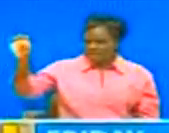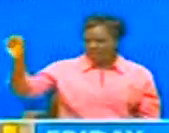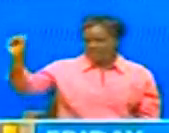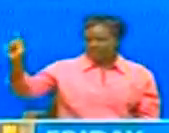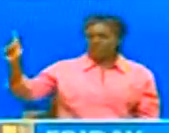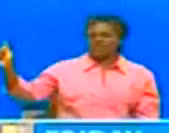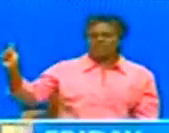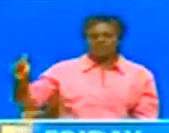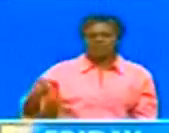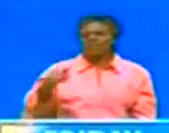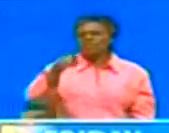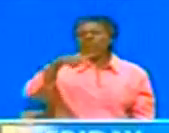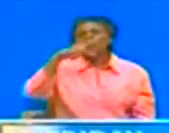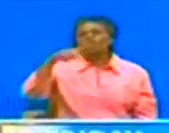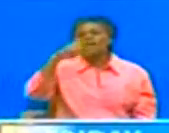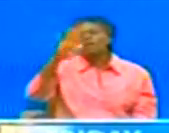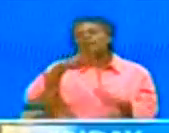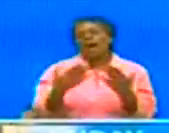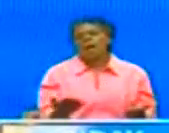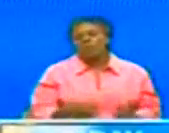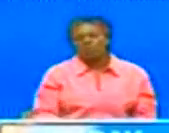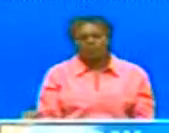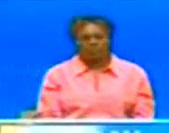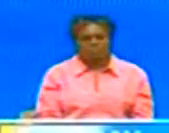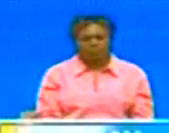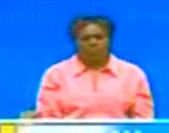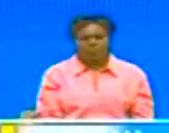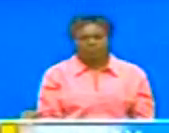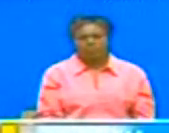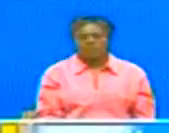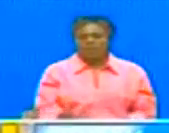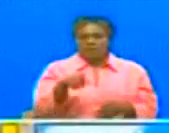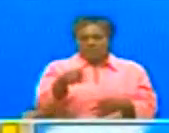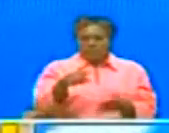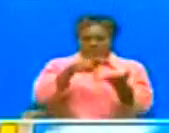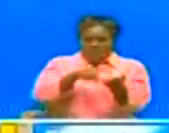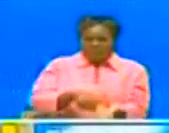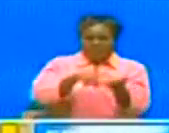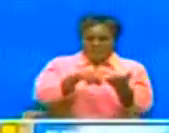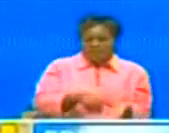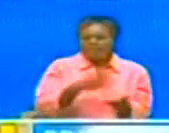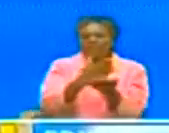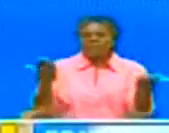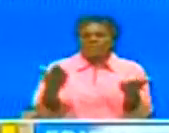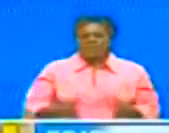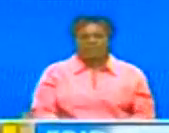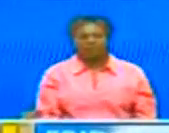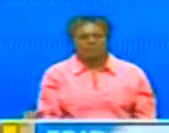Damnedest. What do you, how do you pronounce that word that is used to emphasize something?